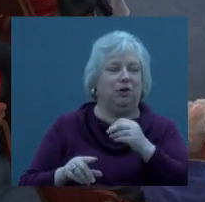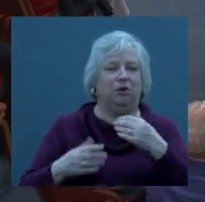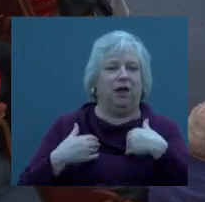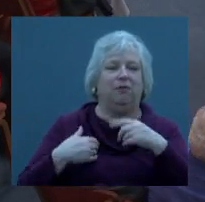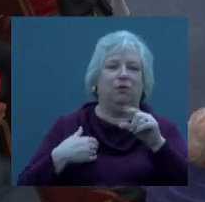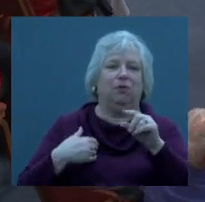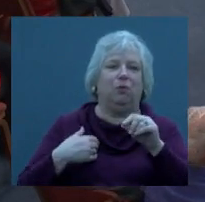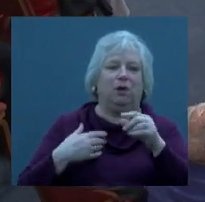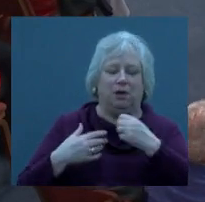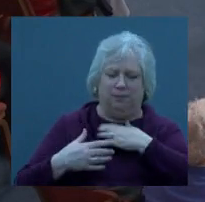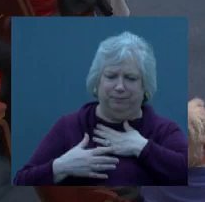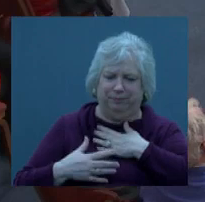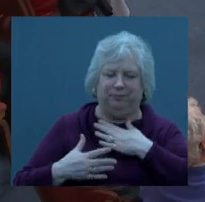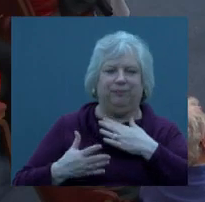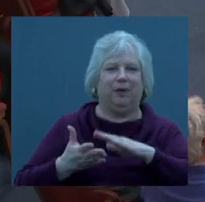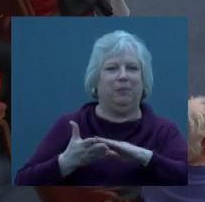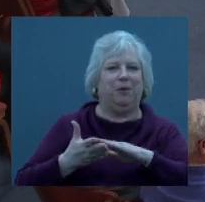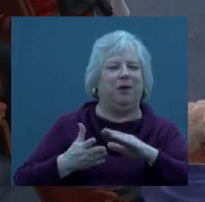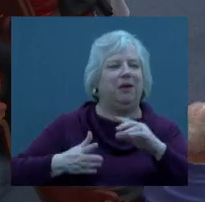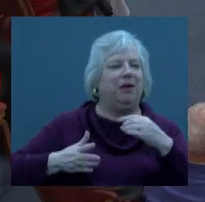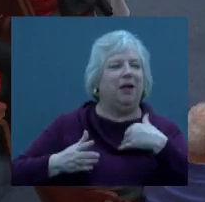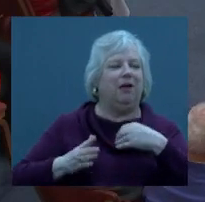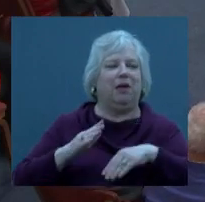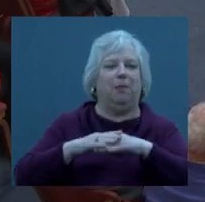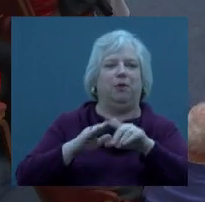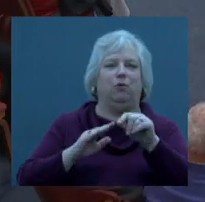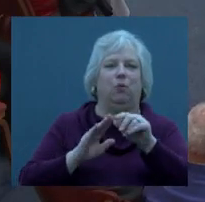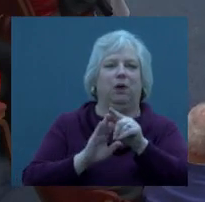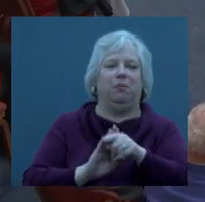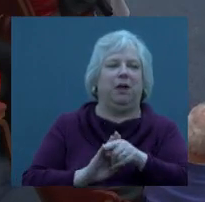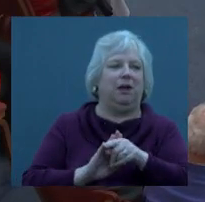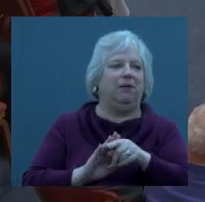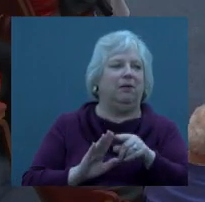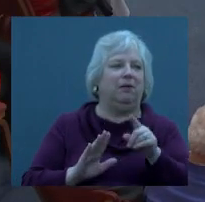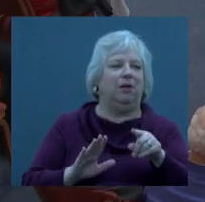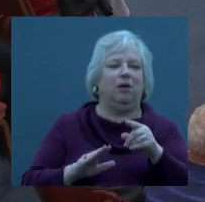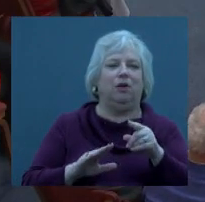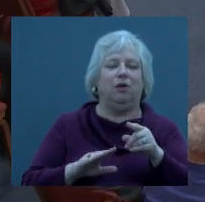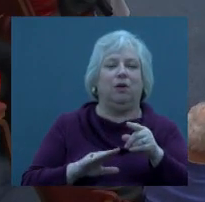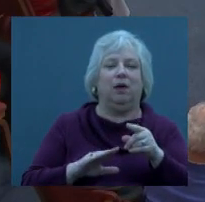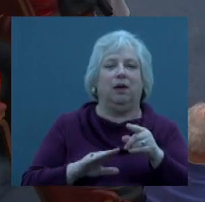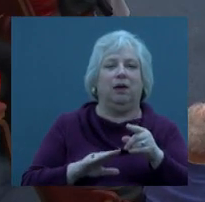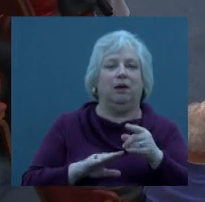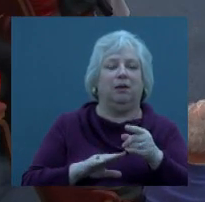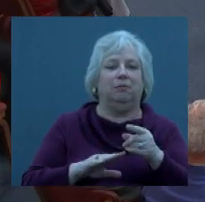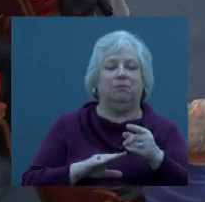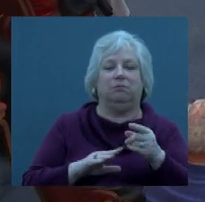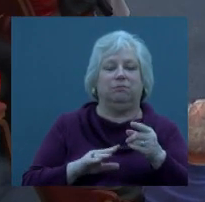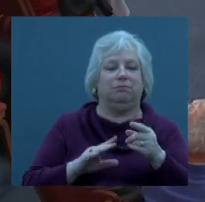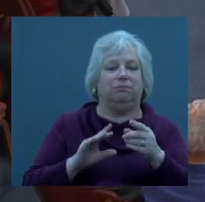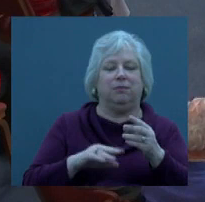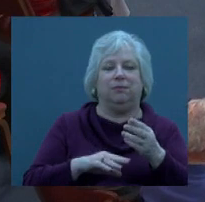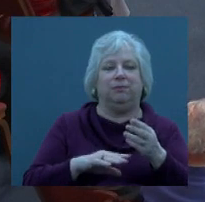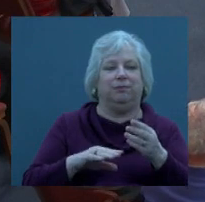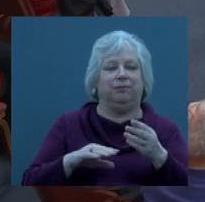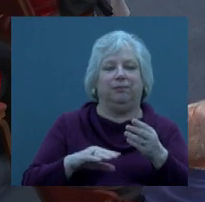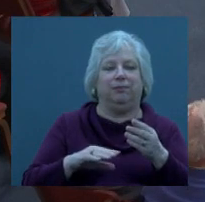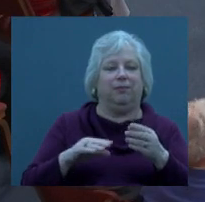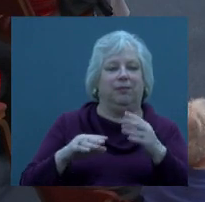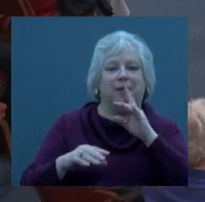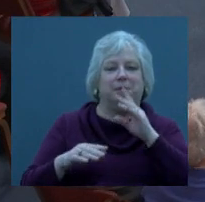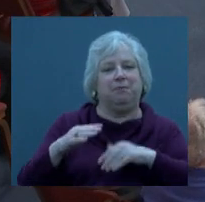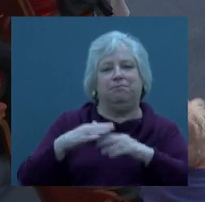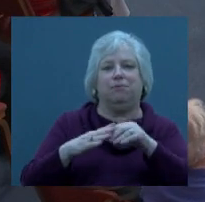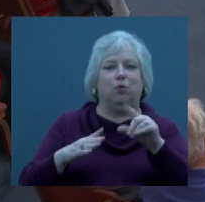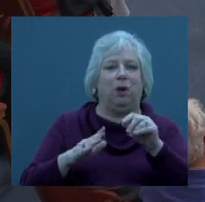have up to 20 minutes. And you can take it all now, or you can say something, listen to them, and come back. Thank